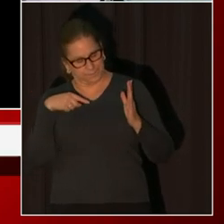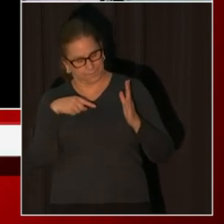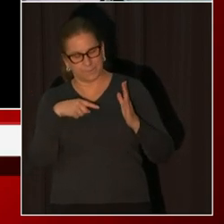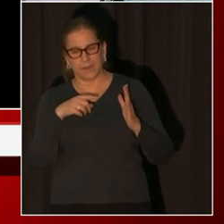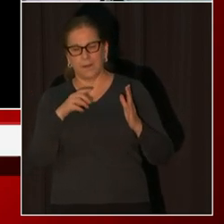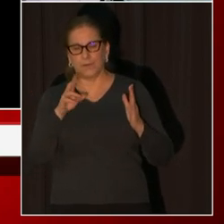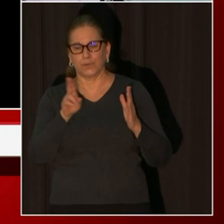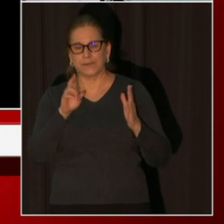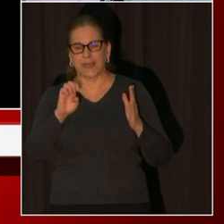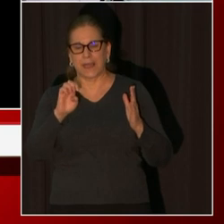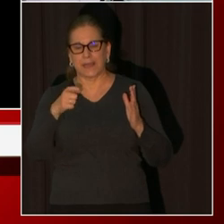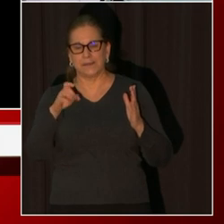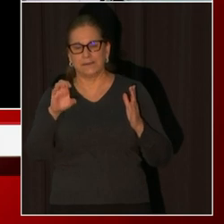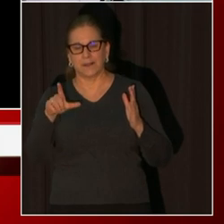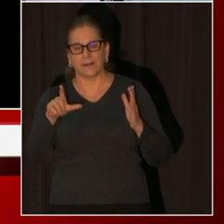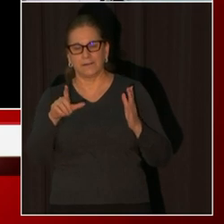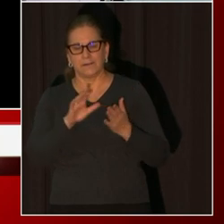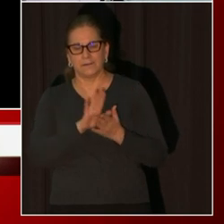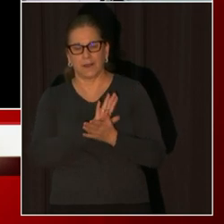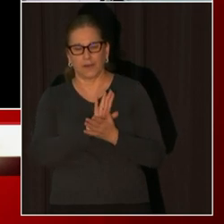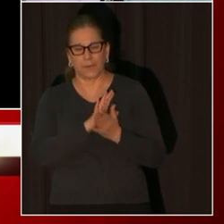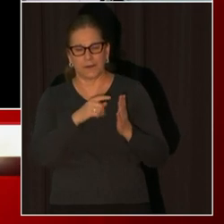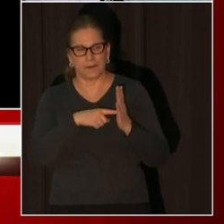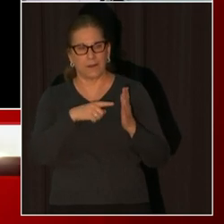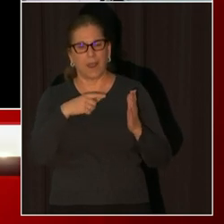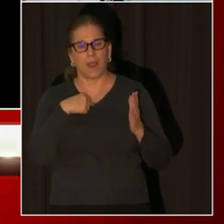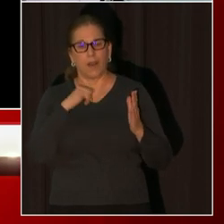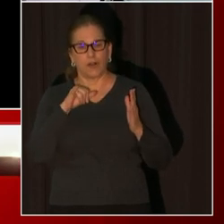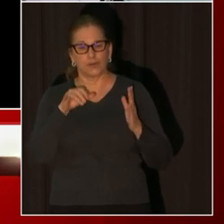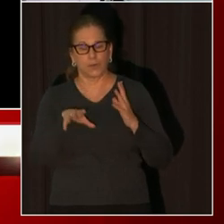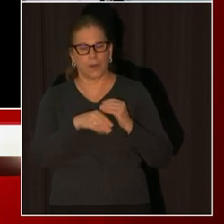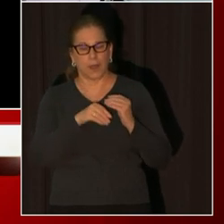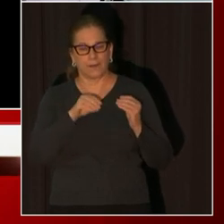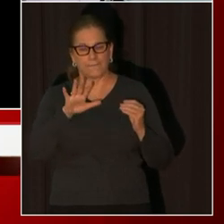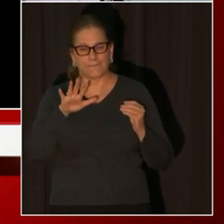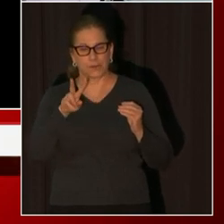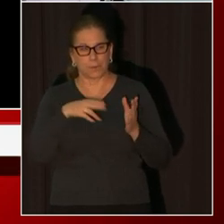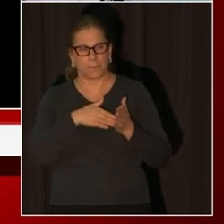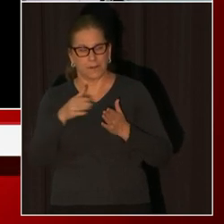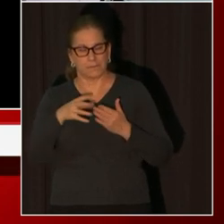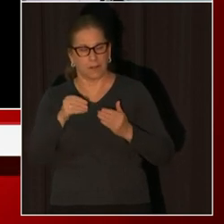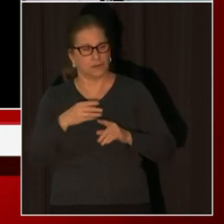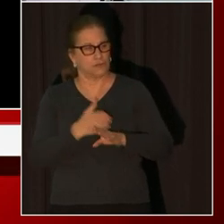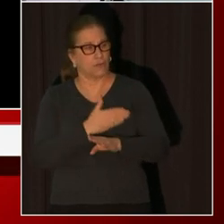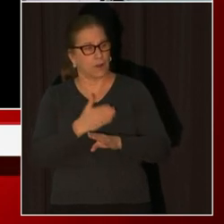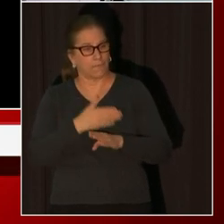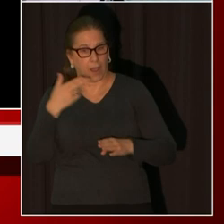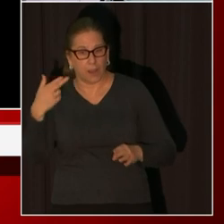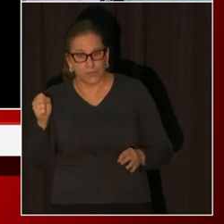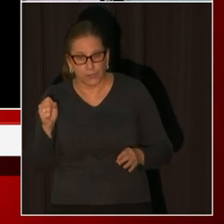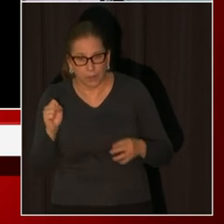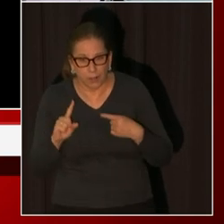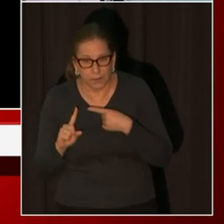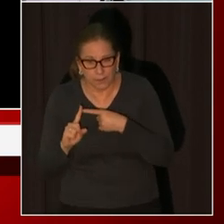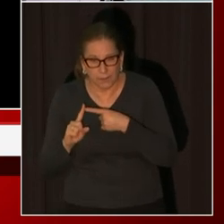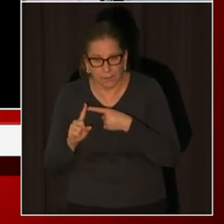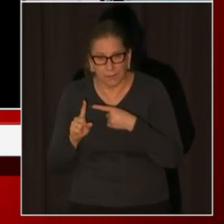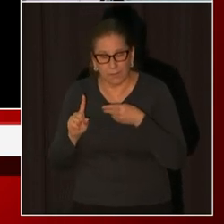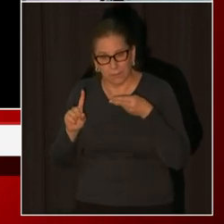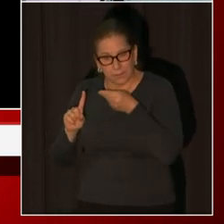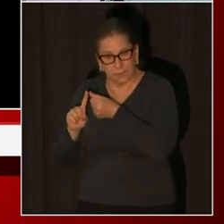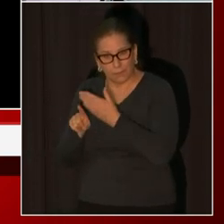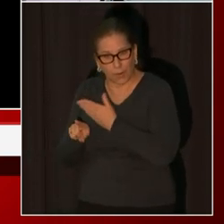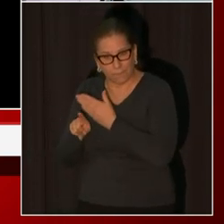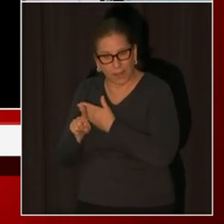million to renovate Spingarn High School to create a long-term home for the DC Infrastructure Academy. Our thought here is that the